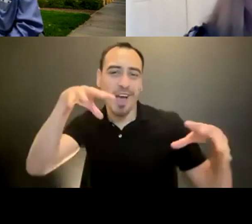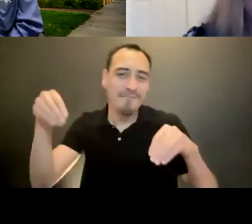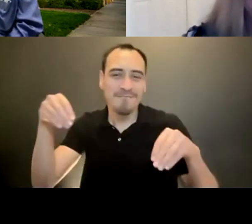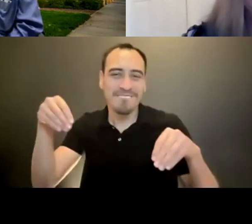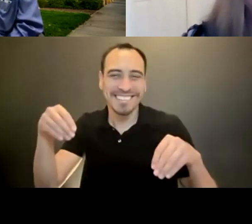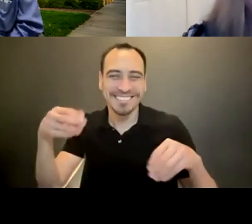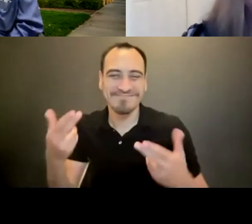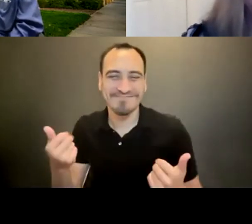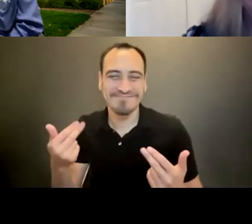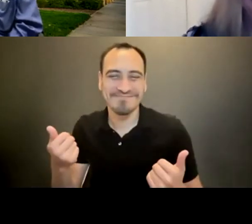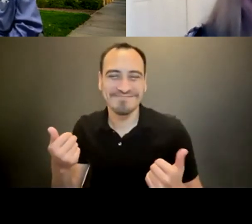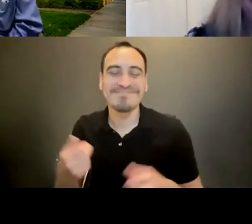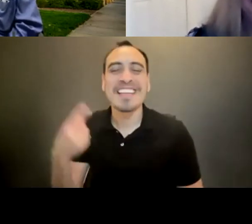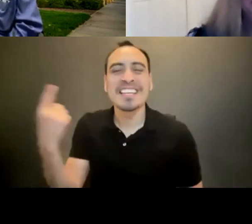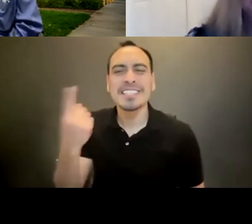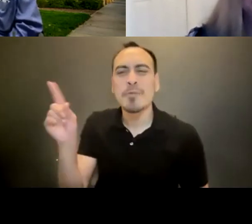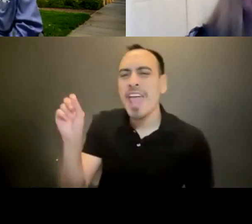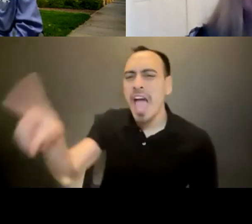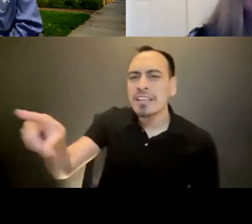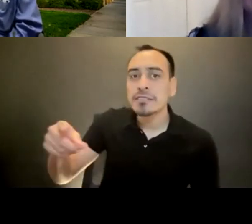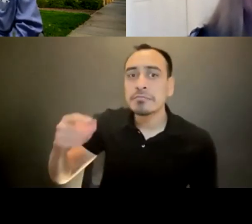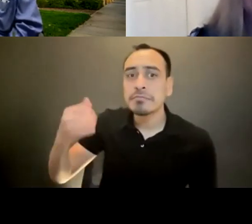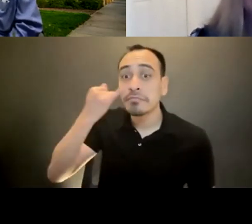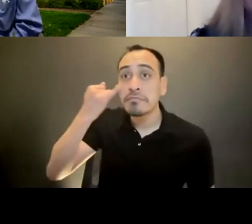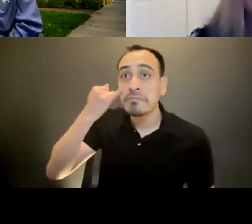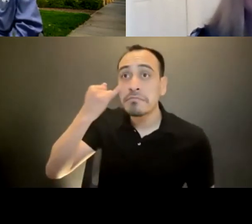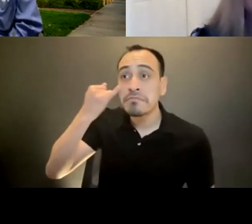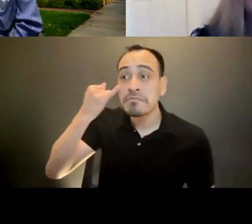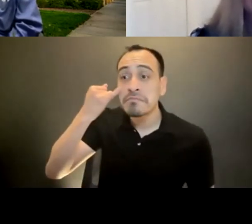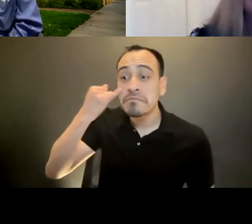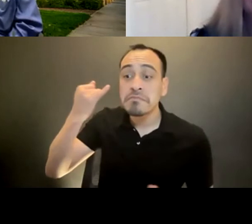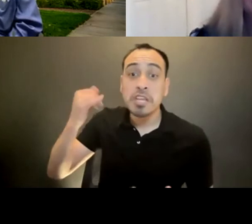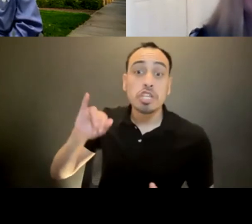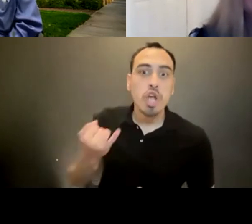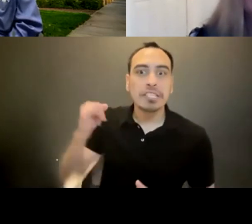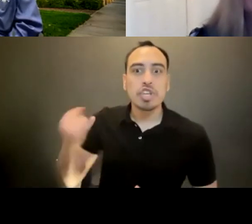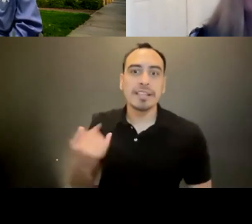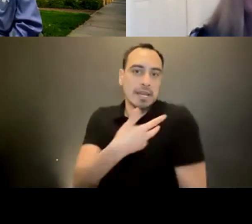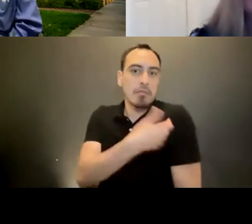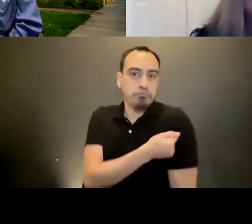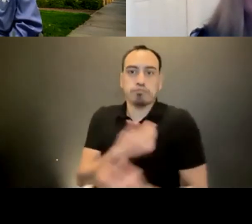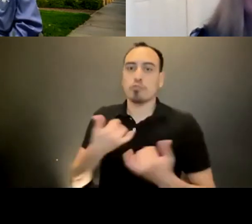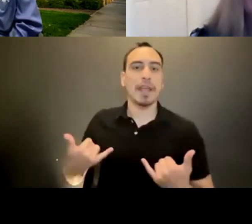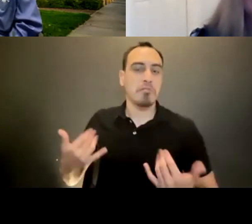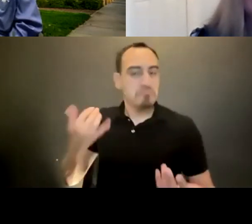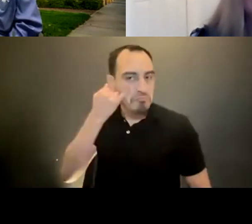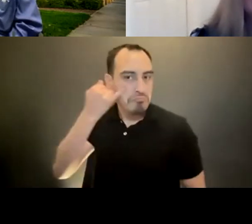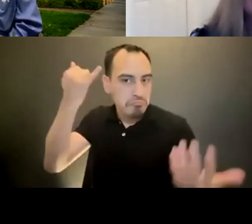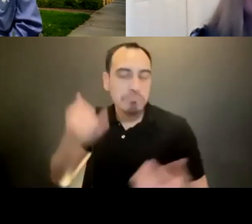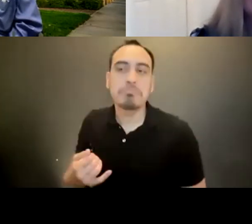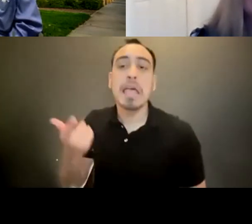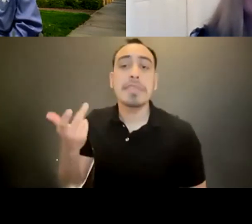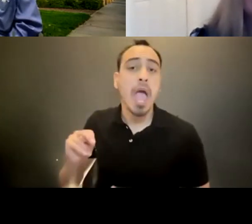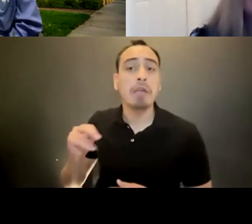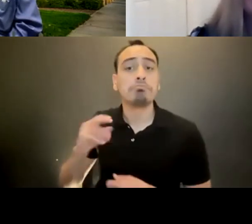Along those same lines, somebody asked, like, what if I get Johnson & Johnson shot right now, and then later in the